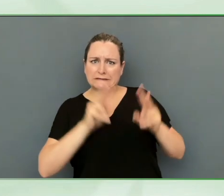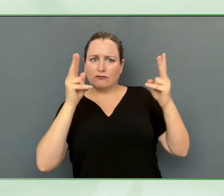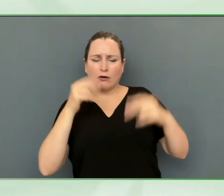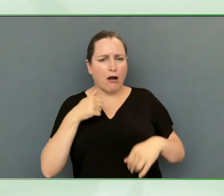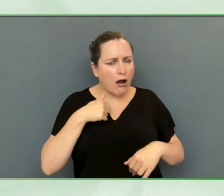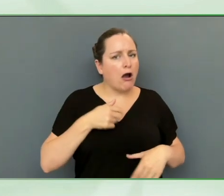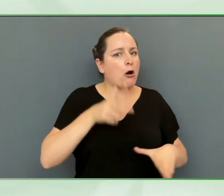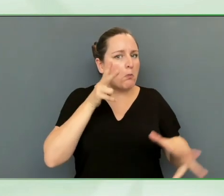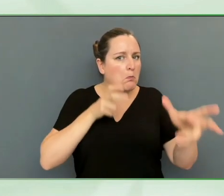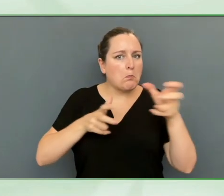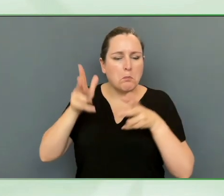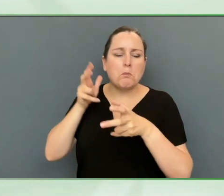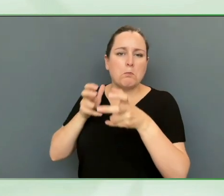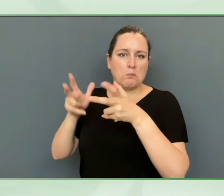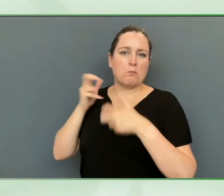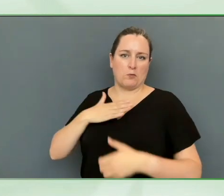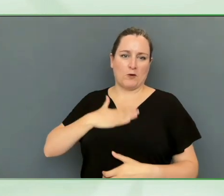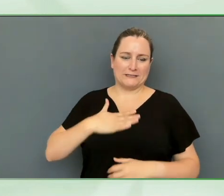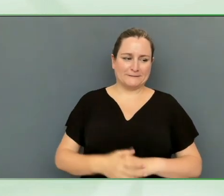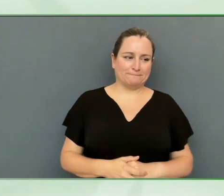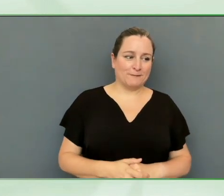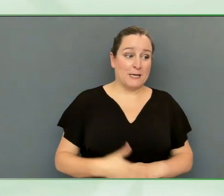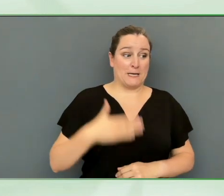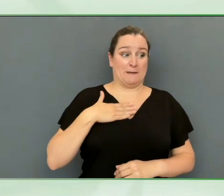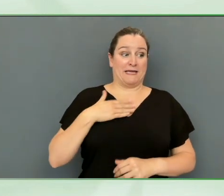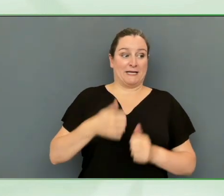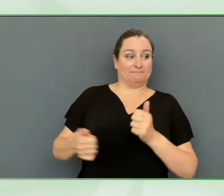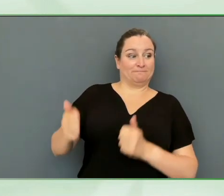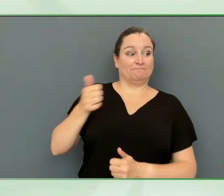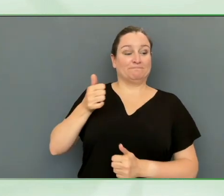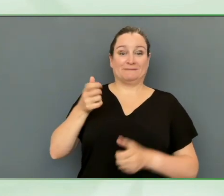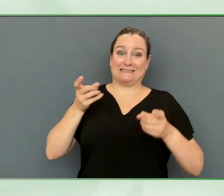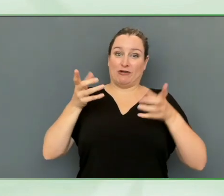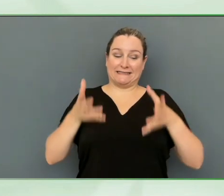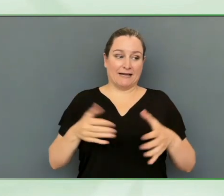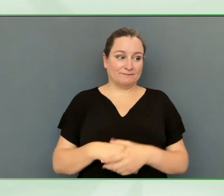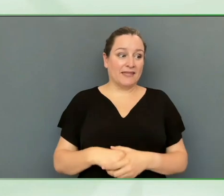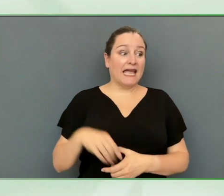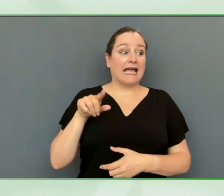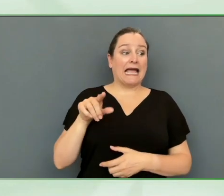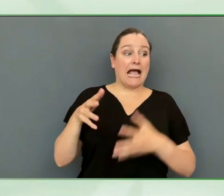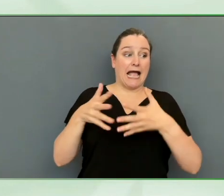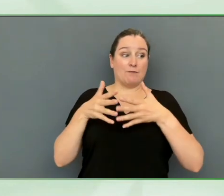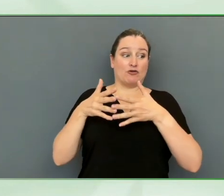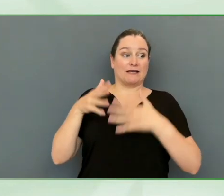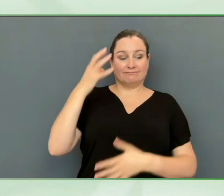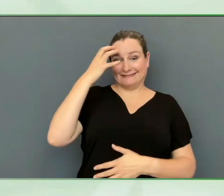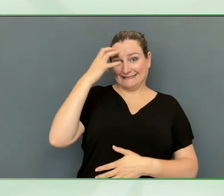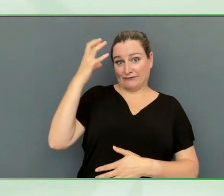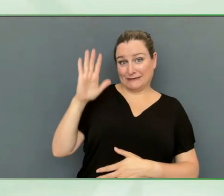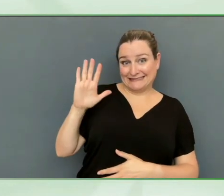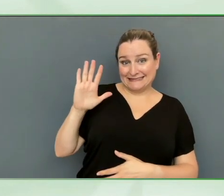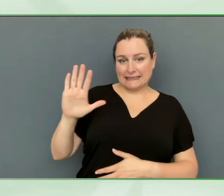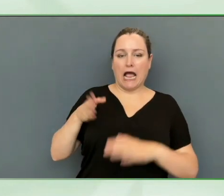Sachin Pavithran, Executive Director of the United States Access Board, which is a small independent federal agency within the US federal